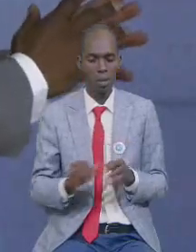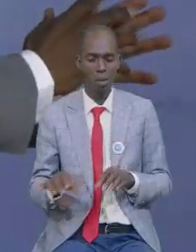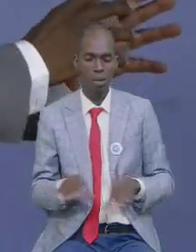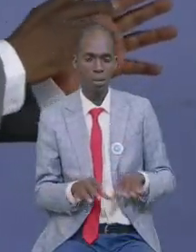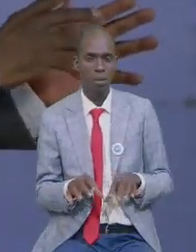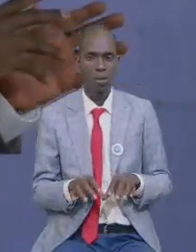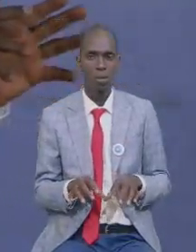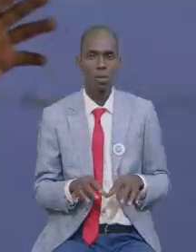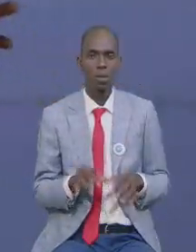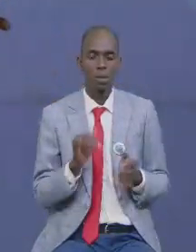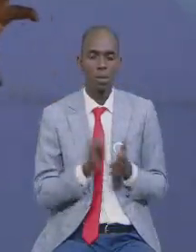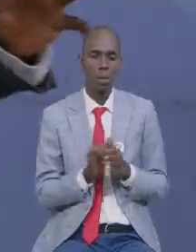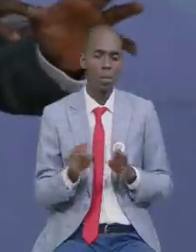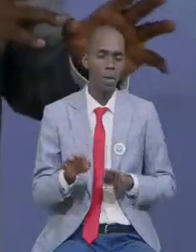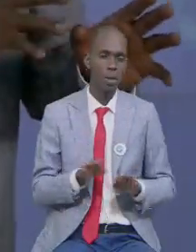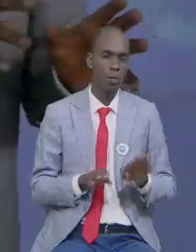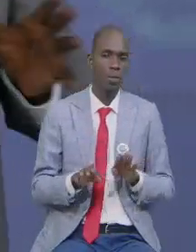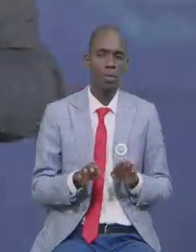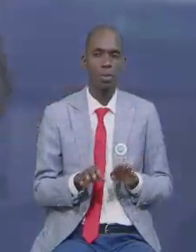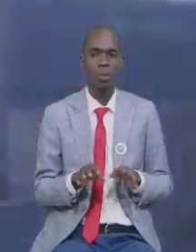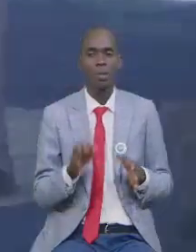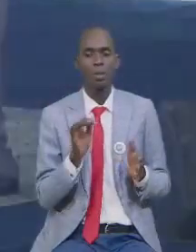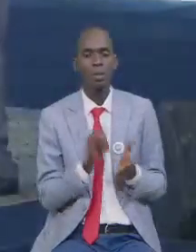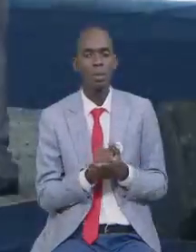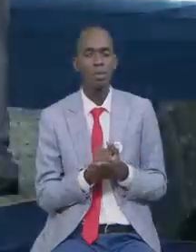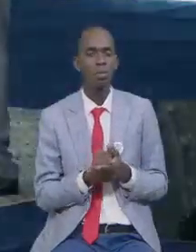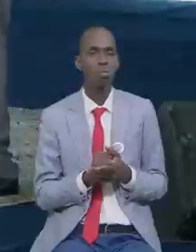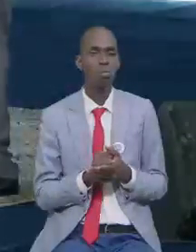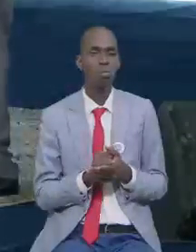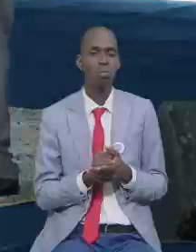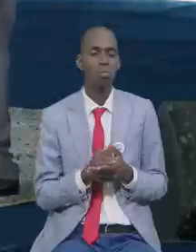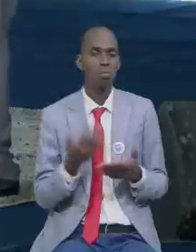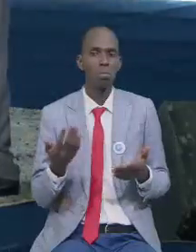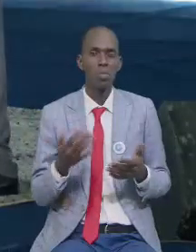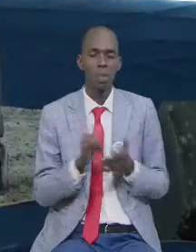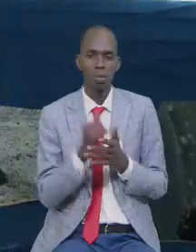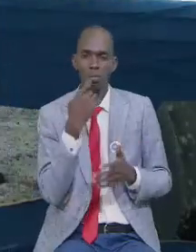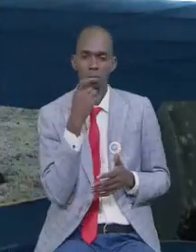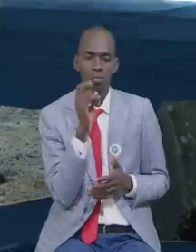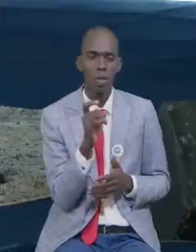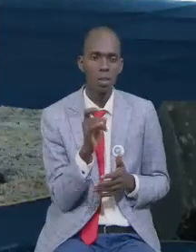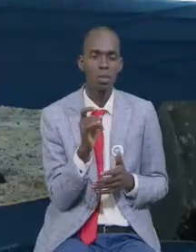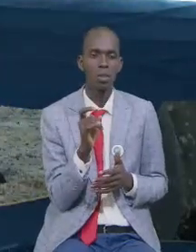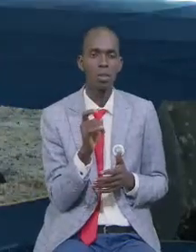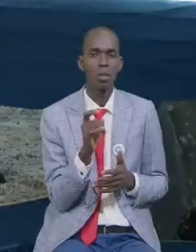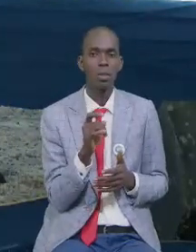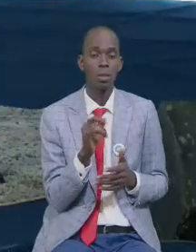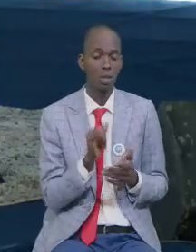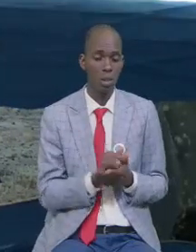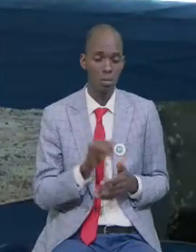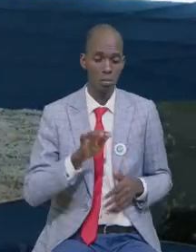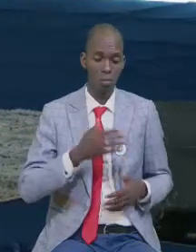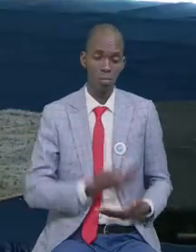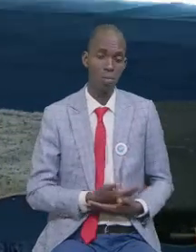that behavior, that neighbor, that child has suffered, and